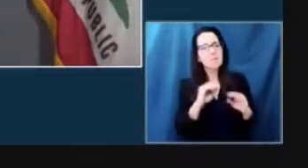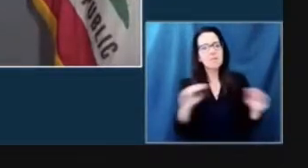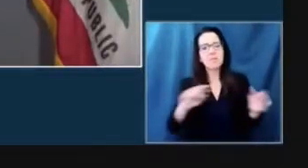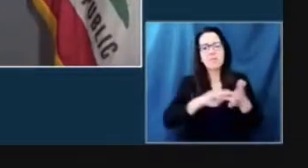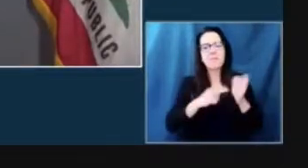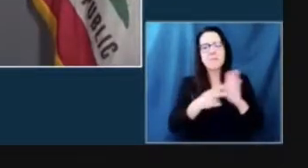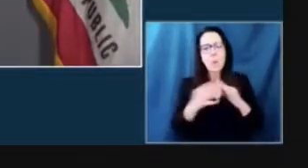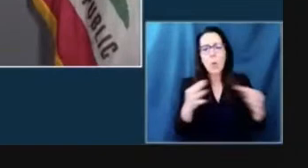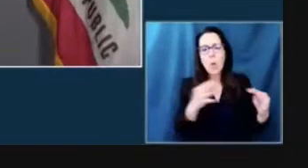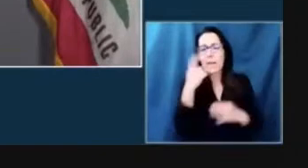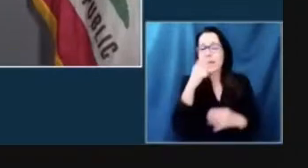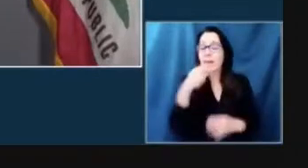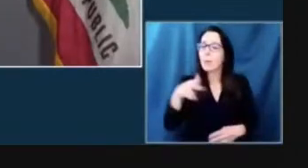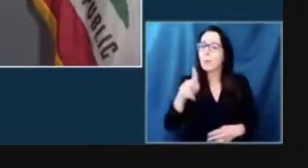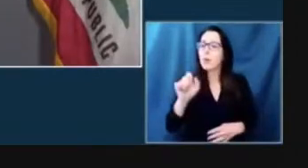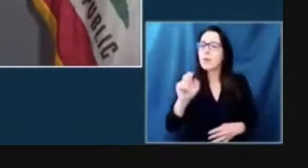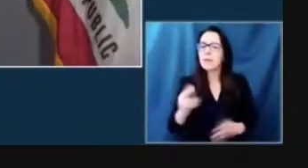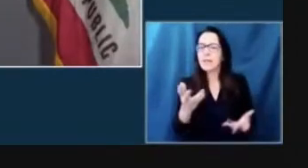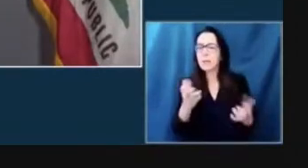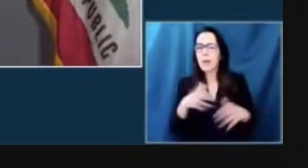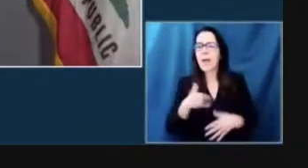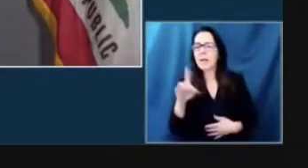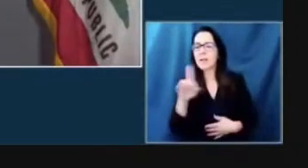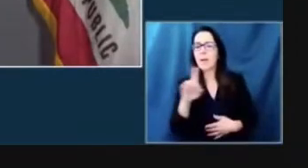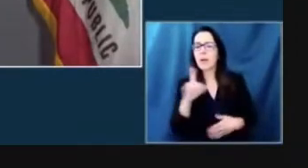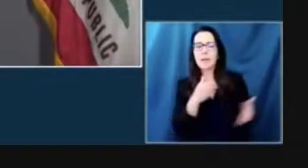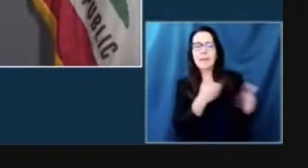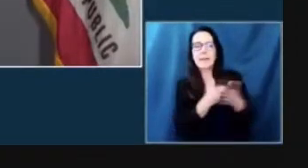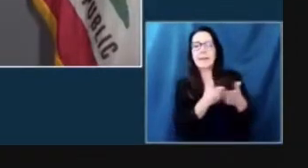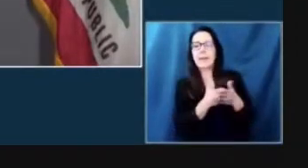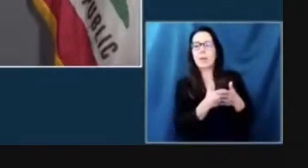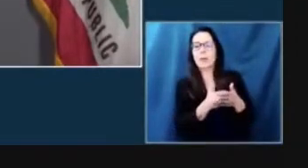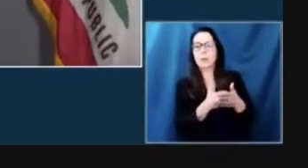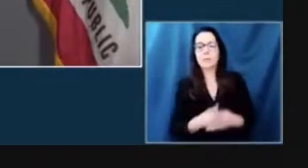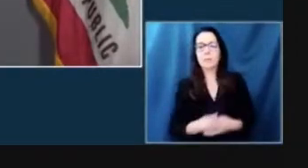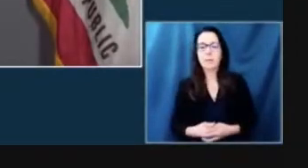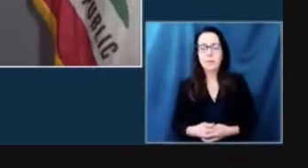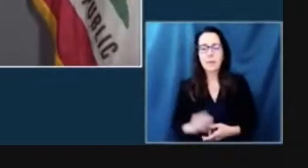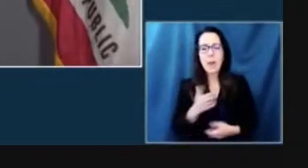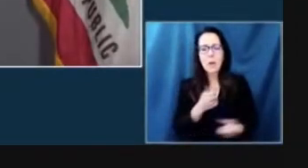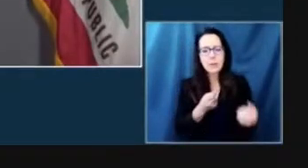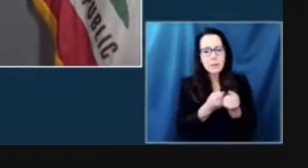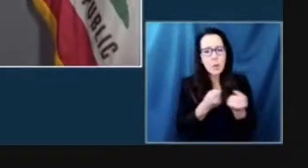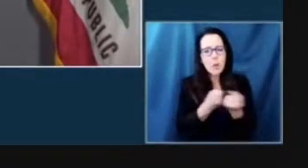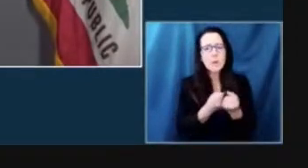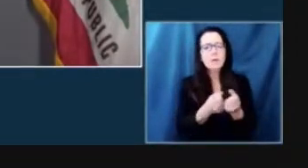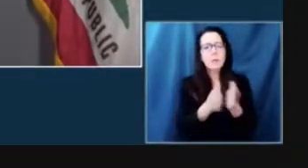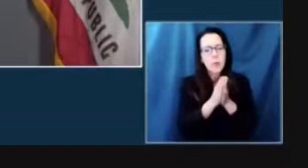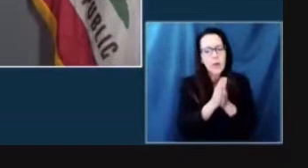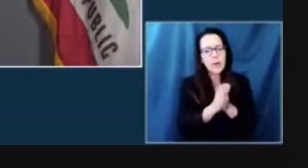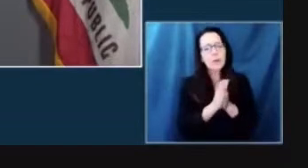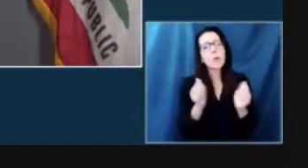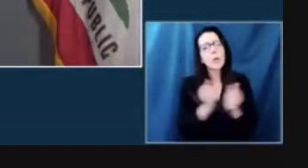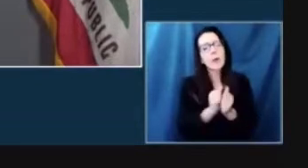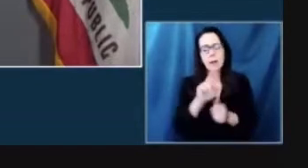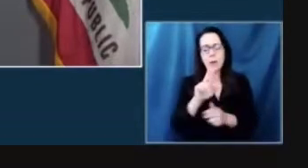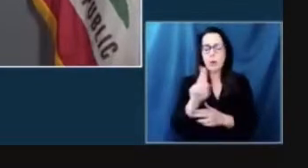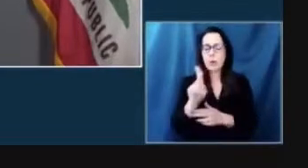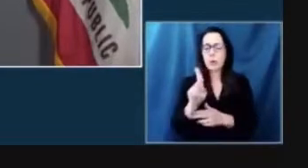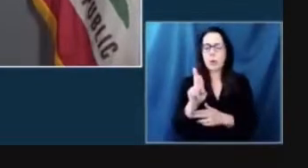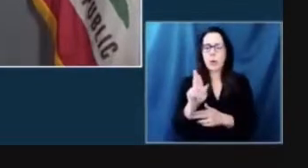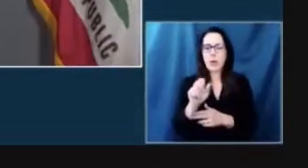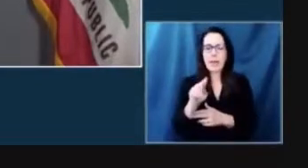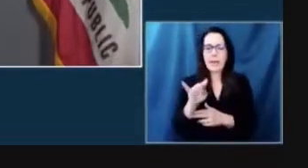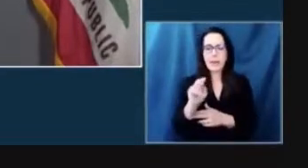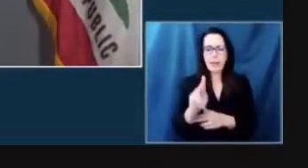to have a democracy at his doorstep. Our support and prayers are with the Ukrainian people, who have inspired